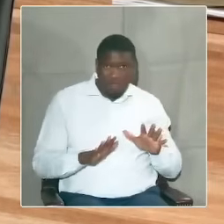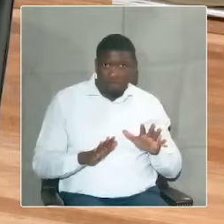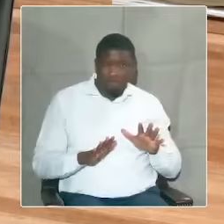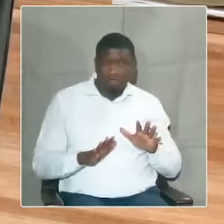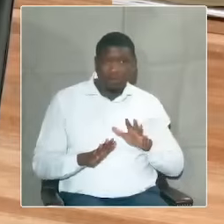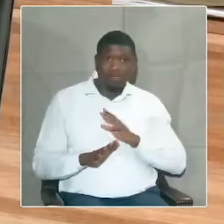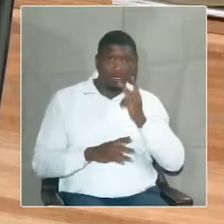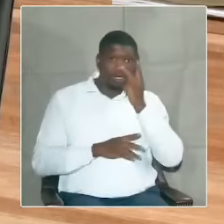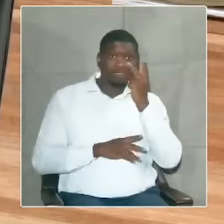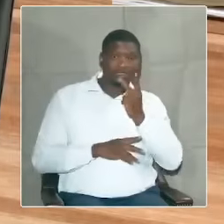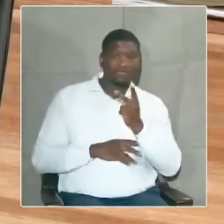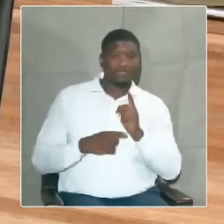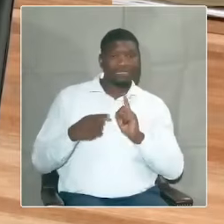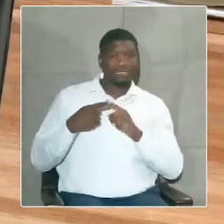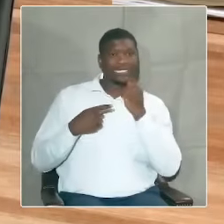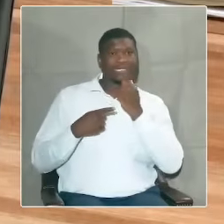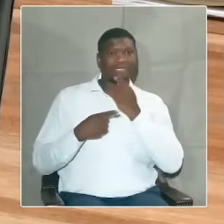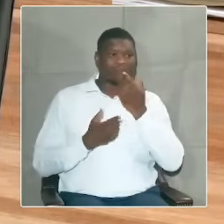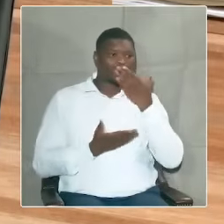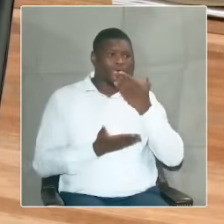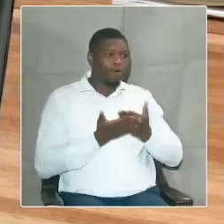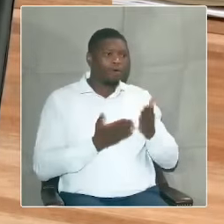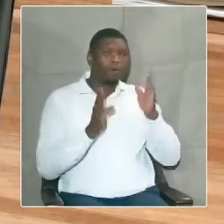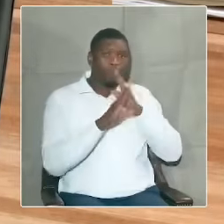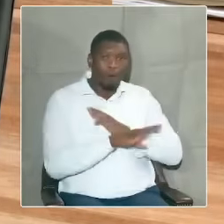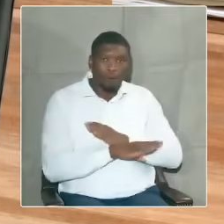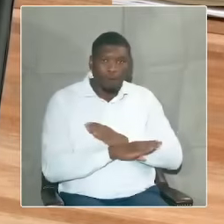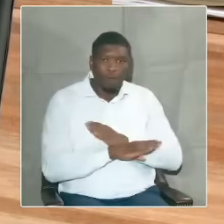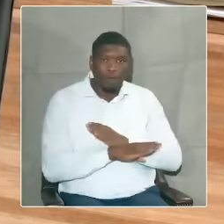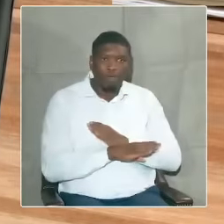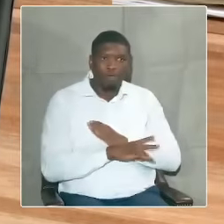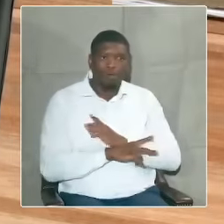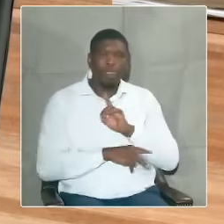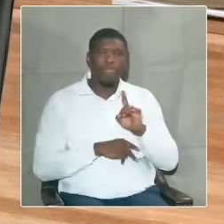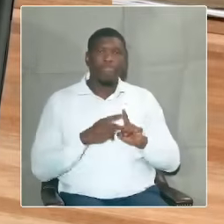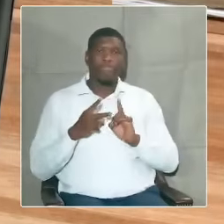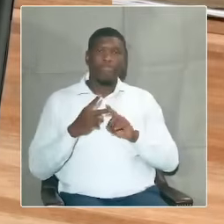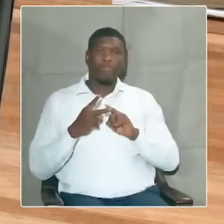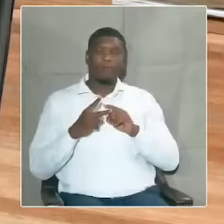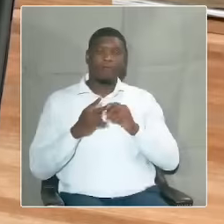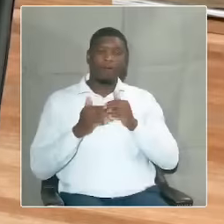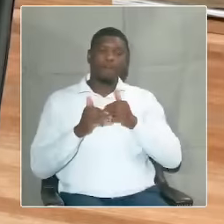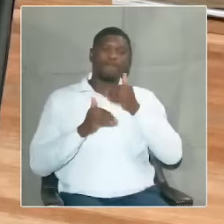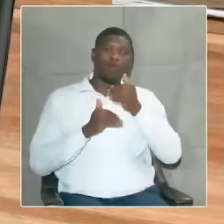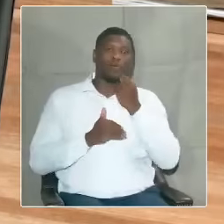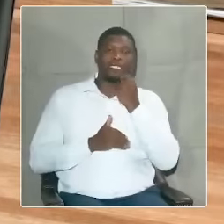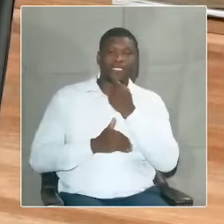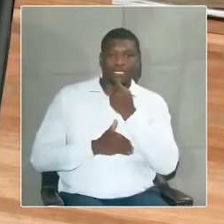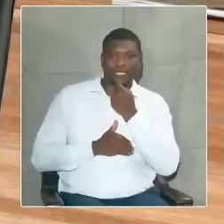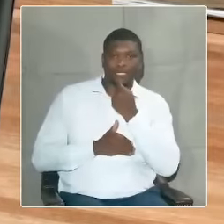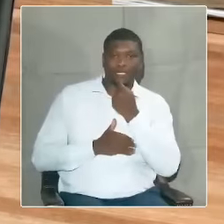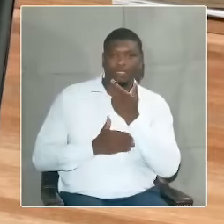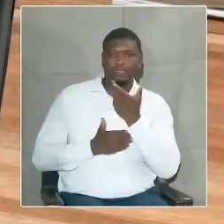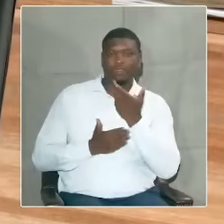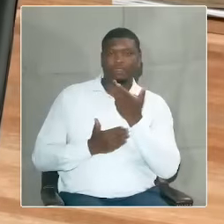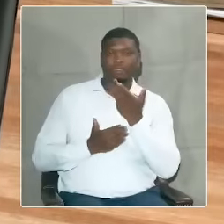Because you see, on the one hand, it says unsubstantiated, and in the earlier part,